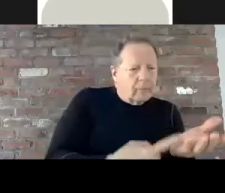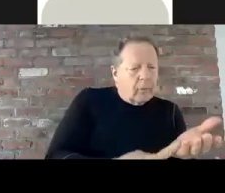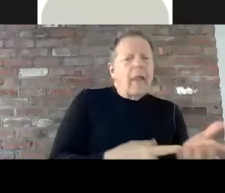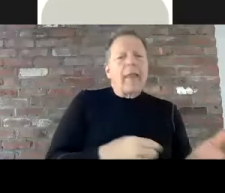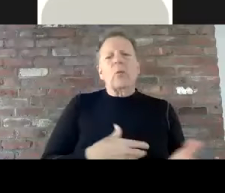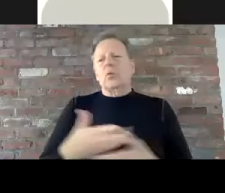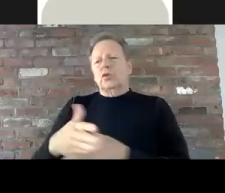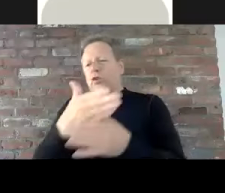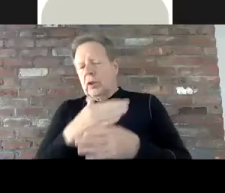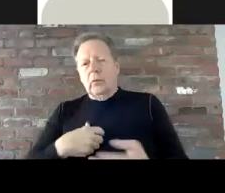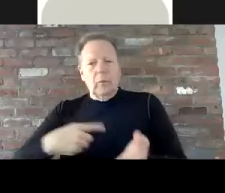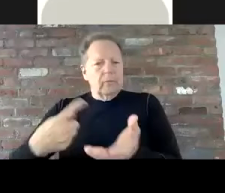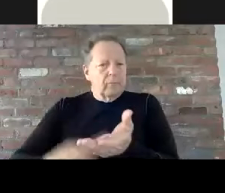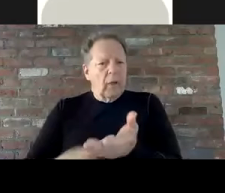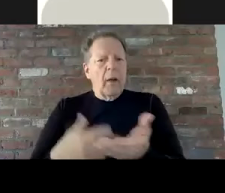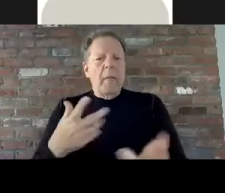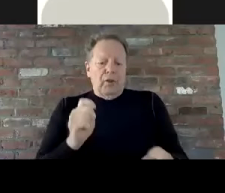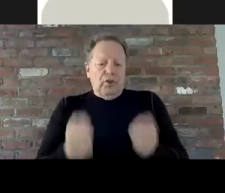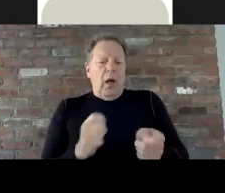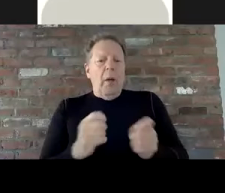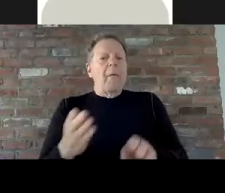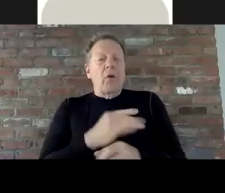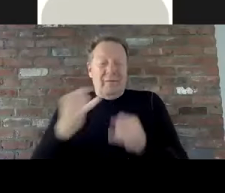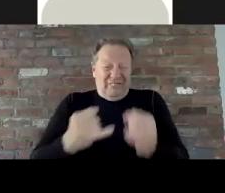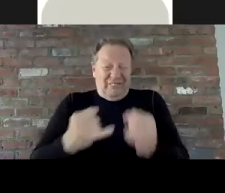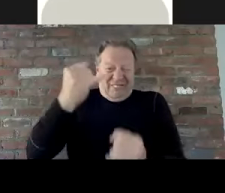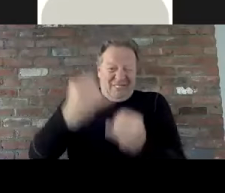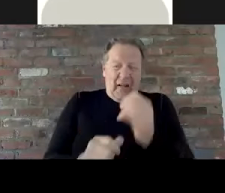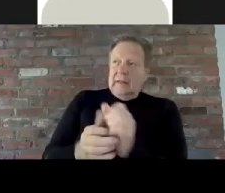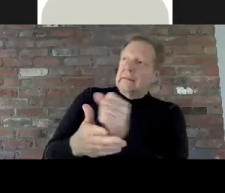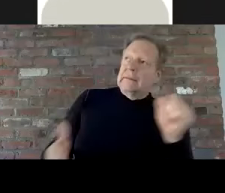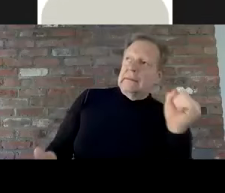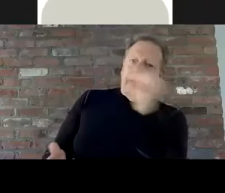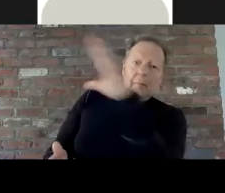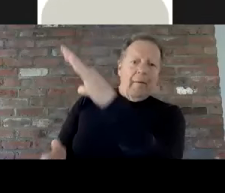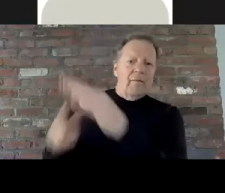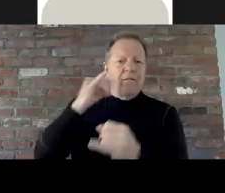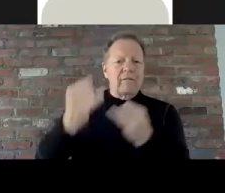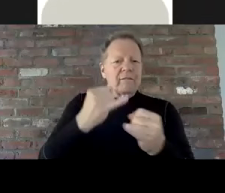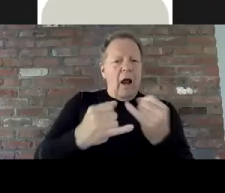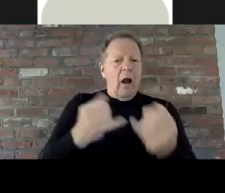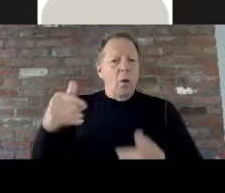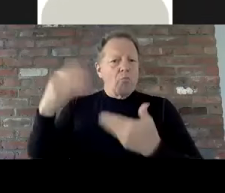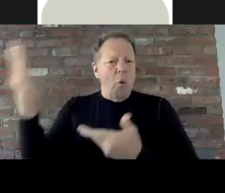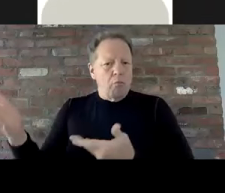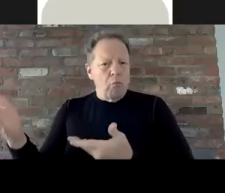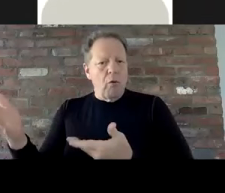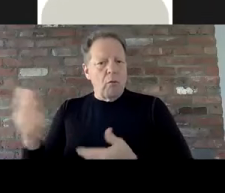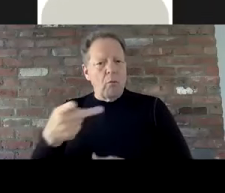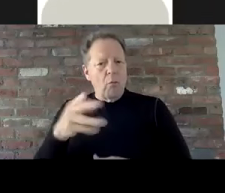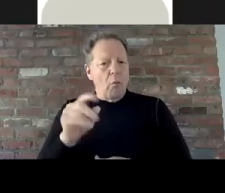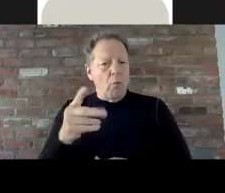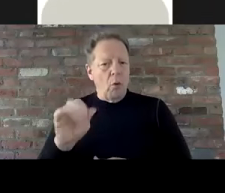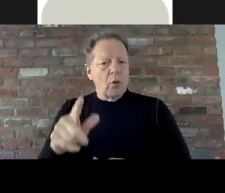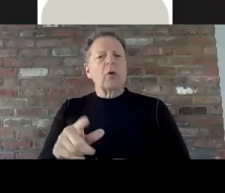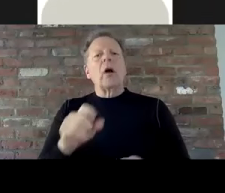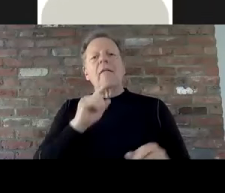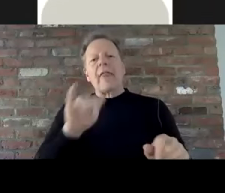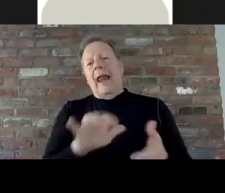it, and so that we can refine it before it's ever finalized. Each short report will become a piece of the final action